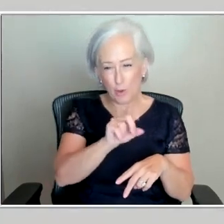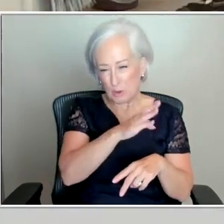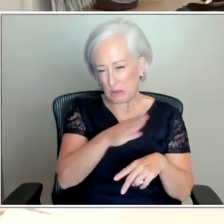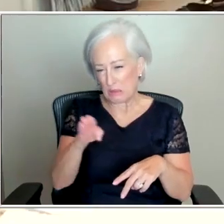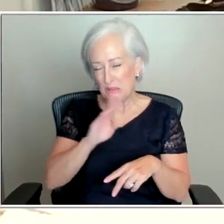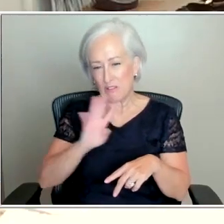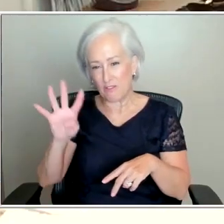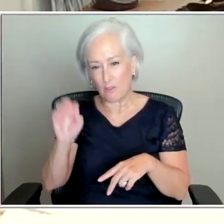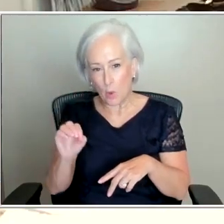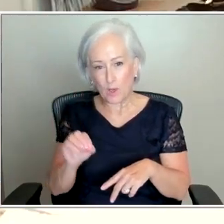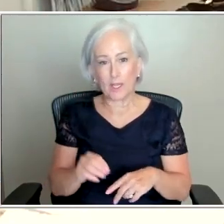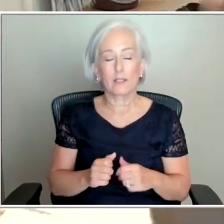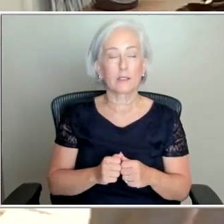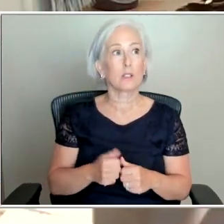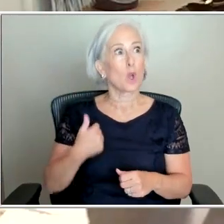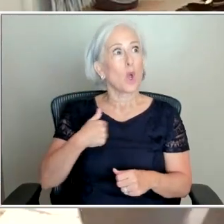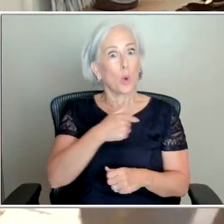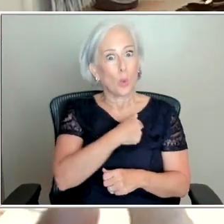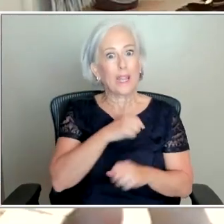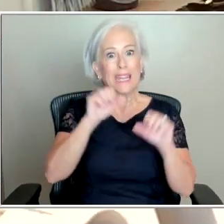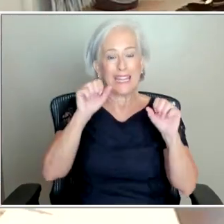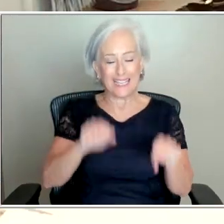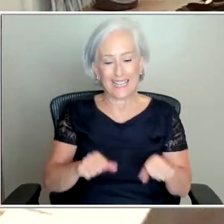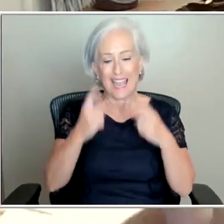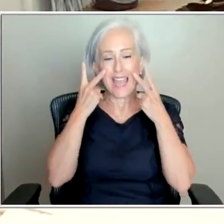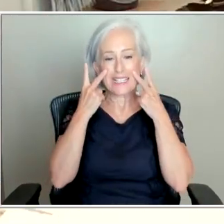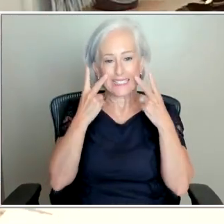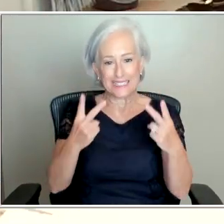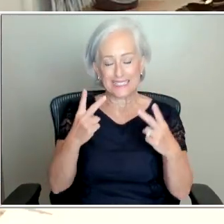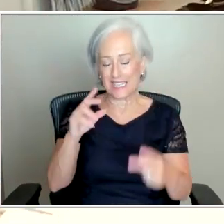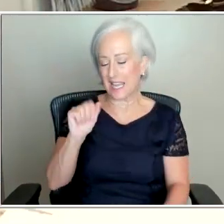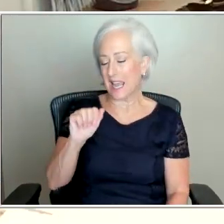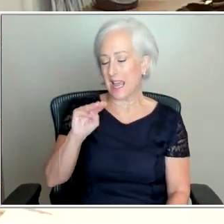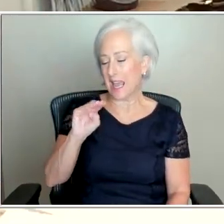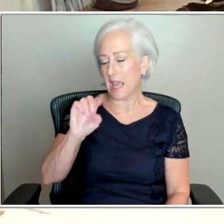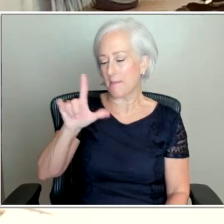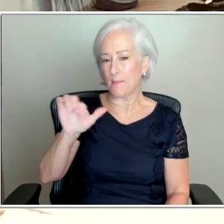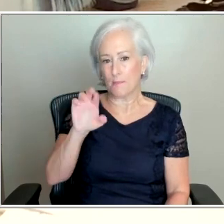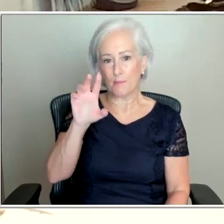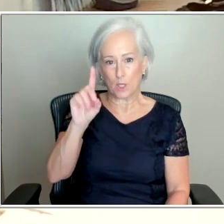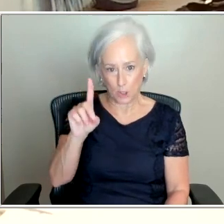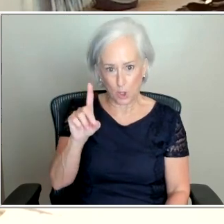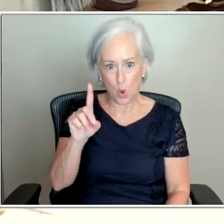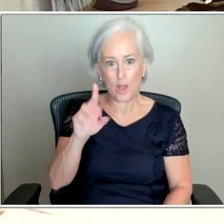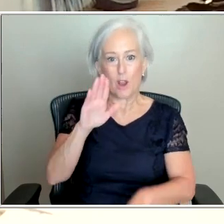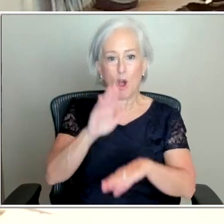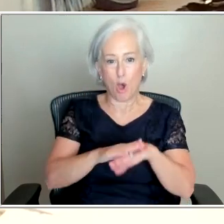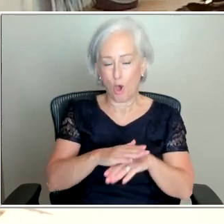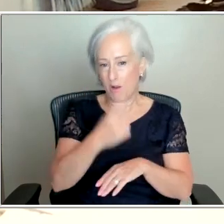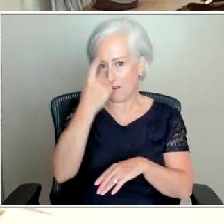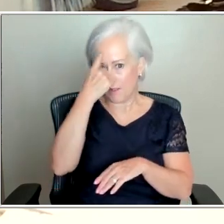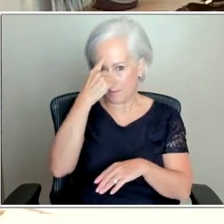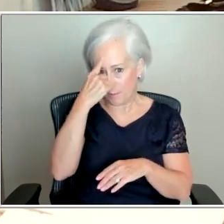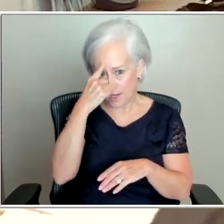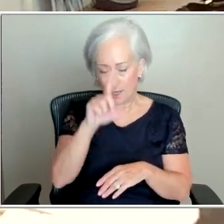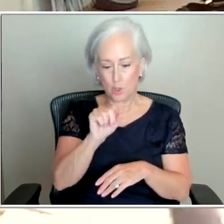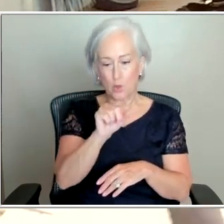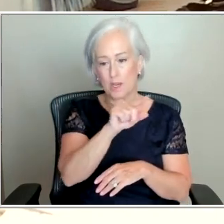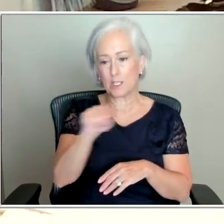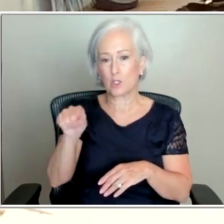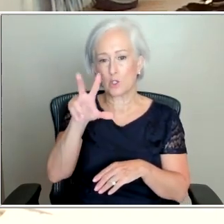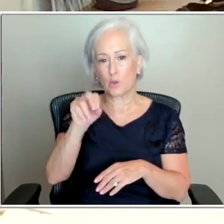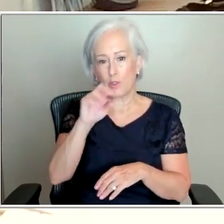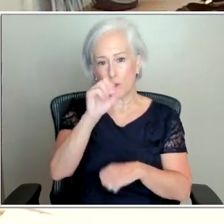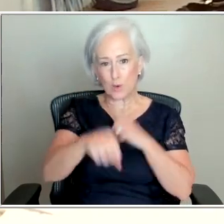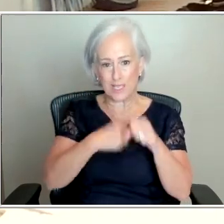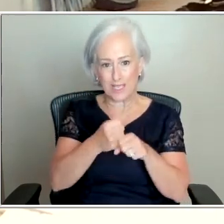is we can see those amyloid plaque changes 10 to 20 years before the onset of symptoms. And so Yeah, so back to